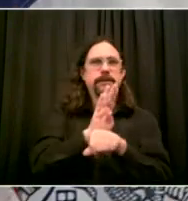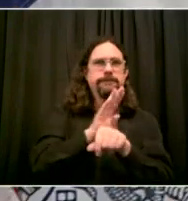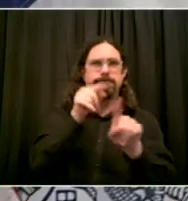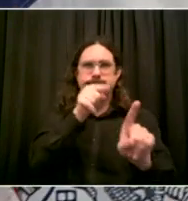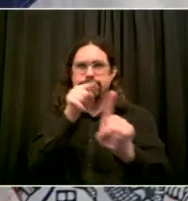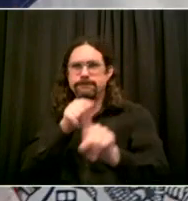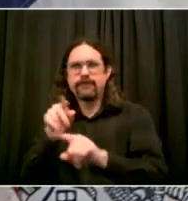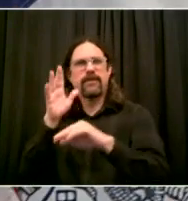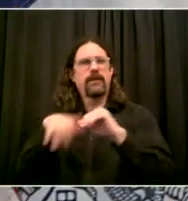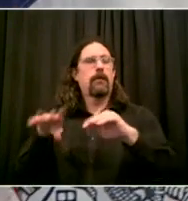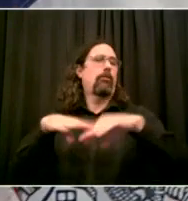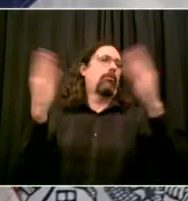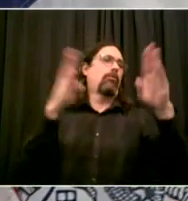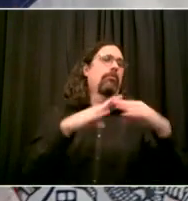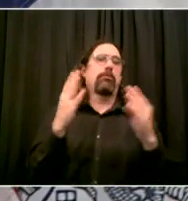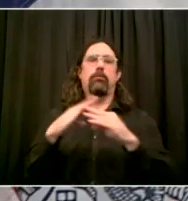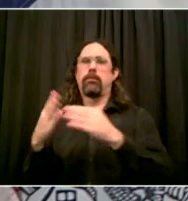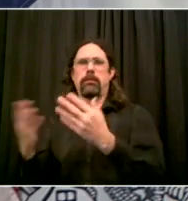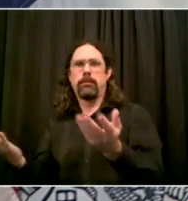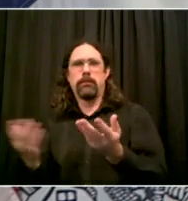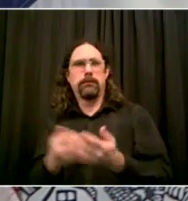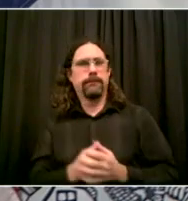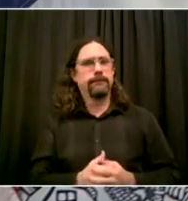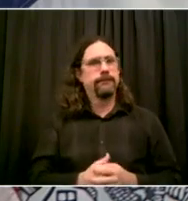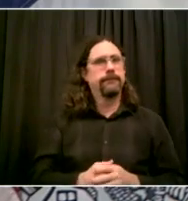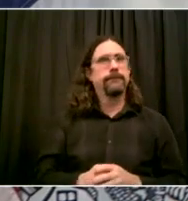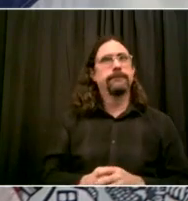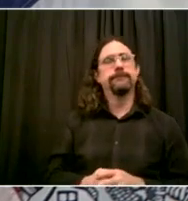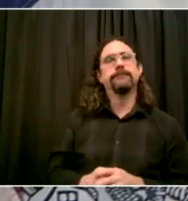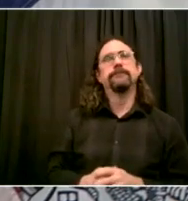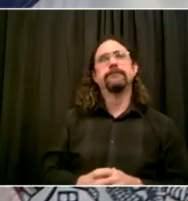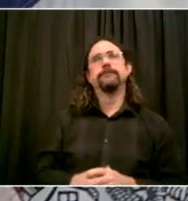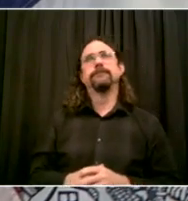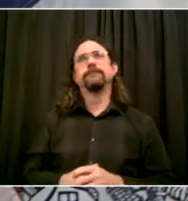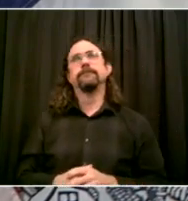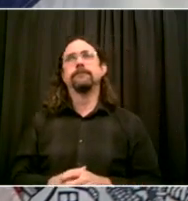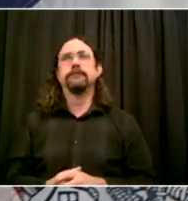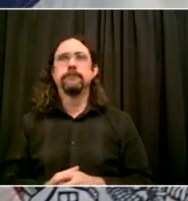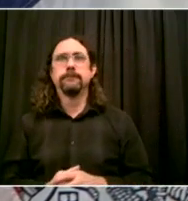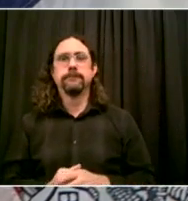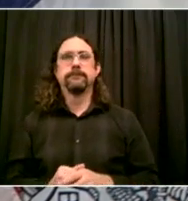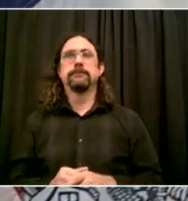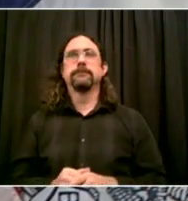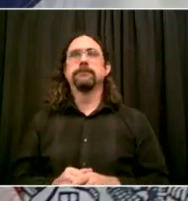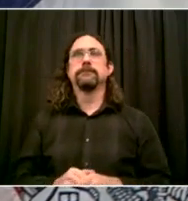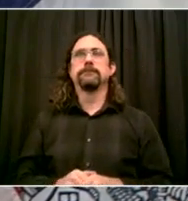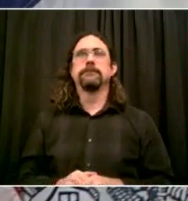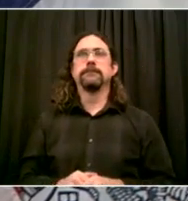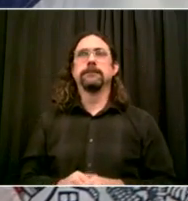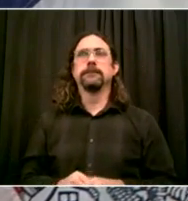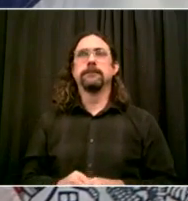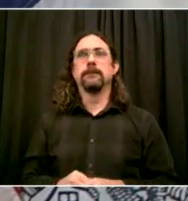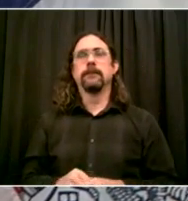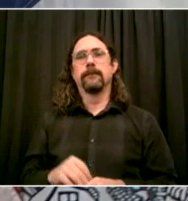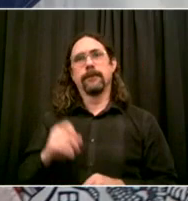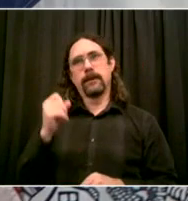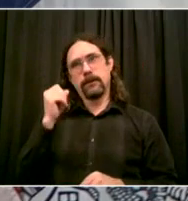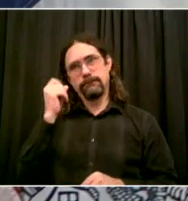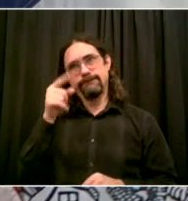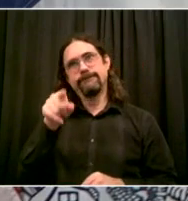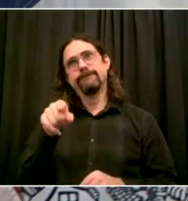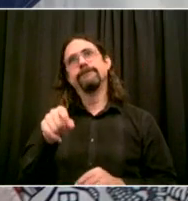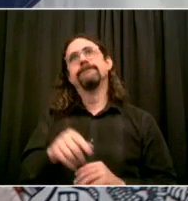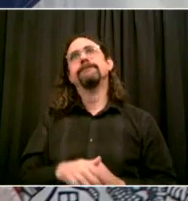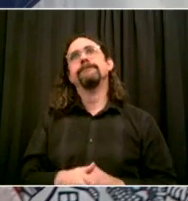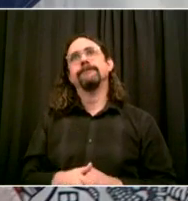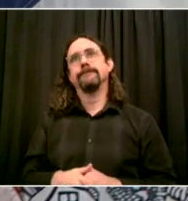about a lot internally the last few days. I think it's fair to say after a lot of discussion, first of all, a discussion also with the state of New York that has